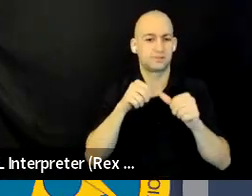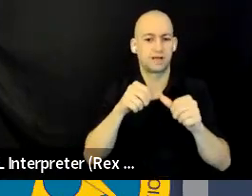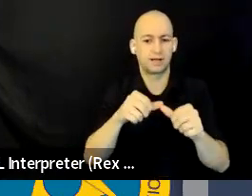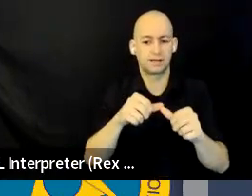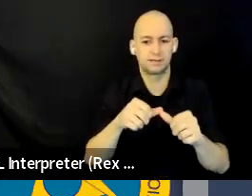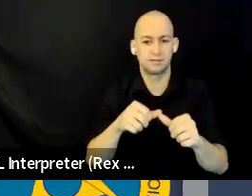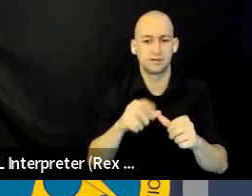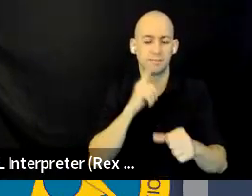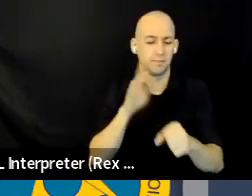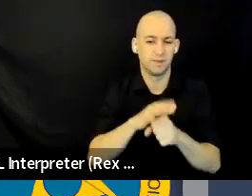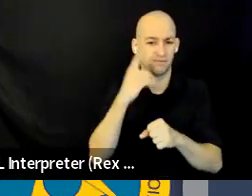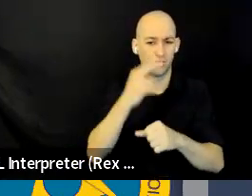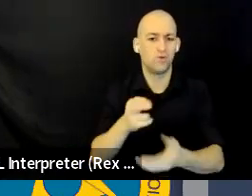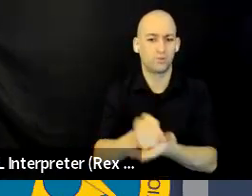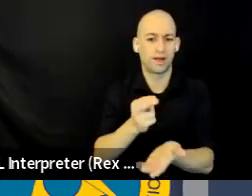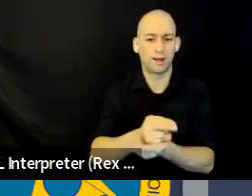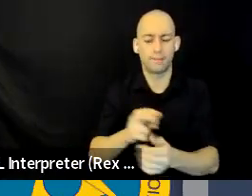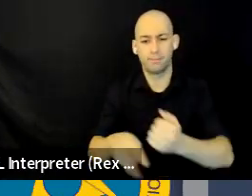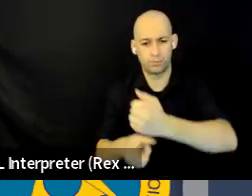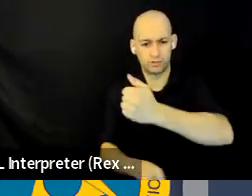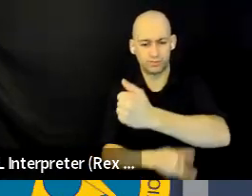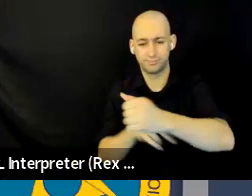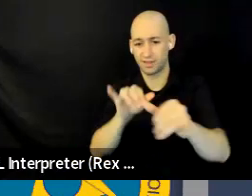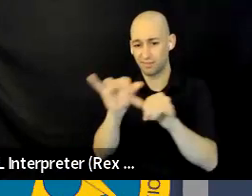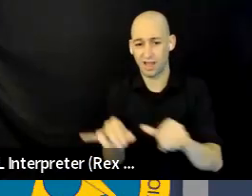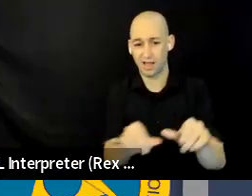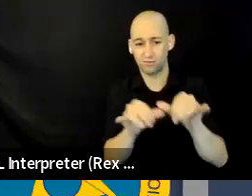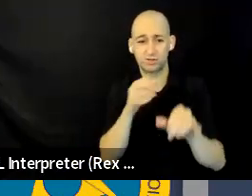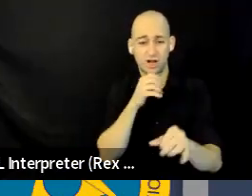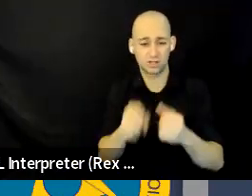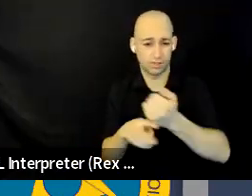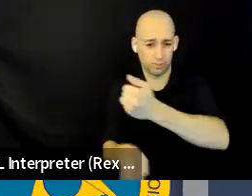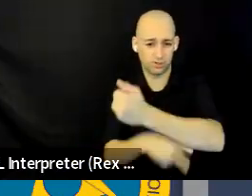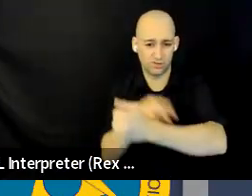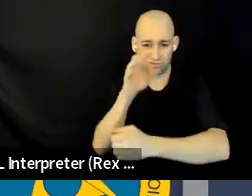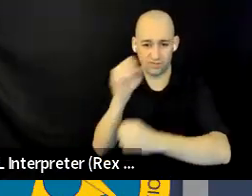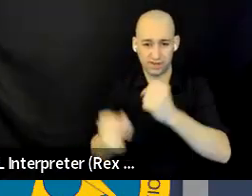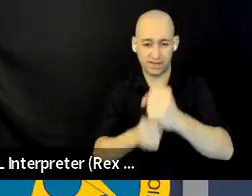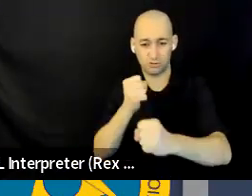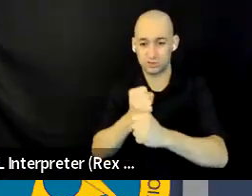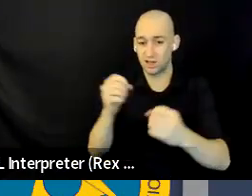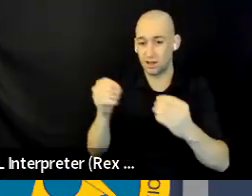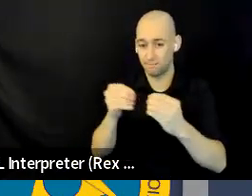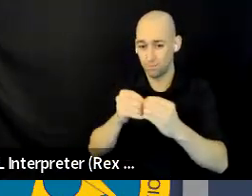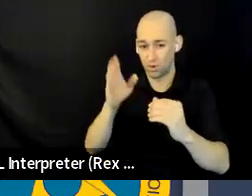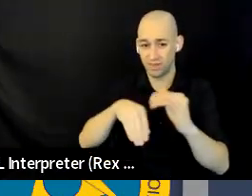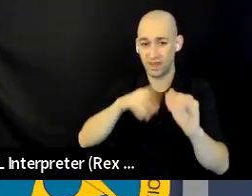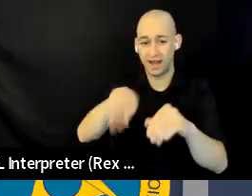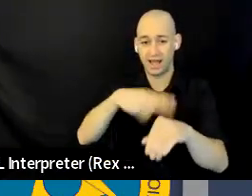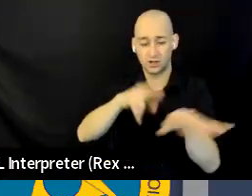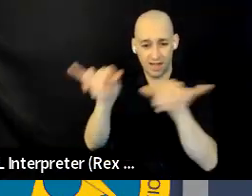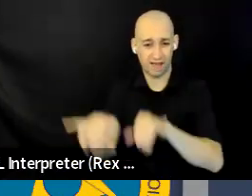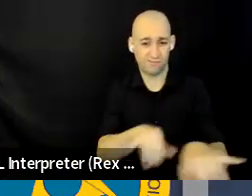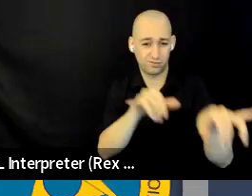projects. The average age of a bridge in California is 50 years, which trails the national average by 10 years. According